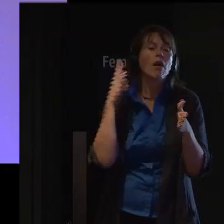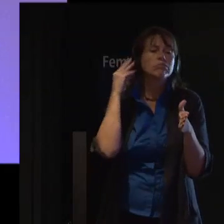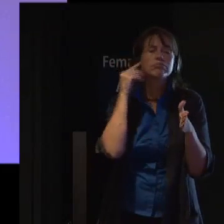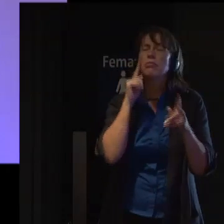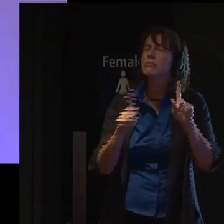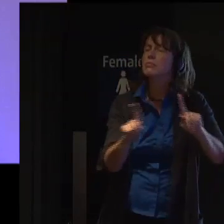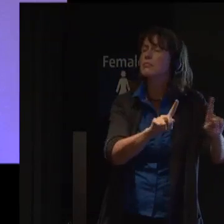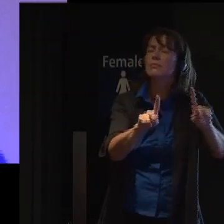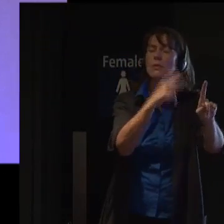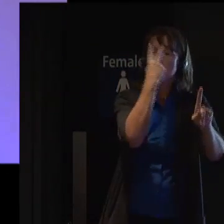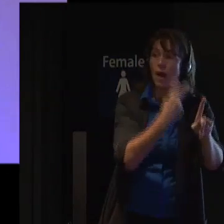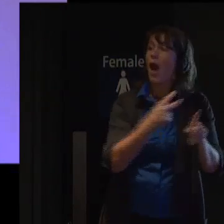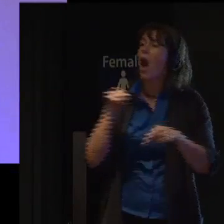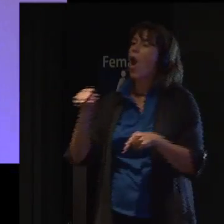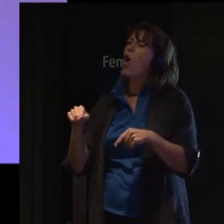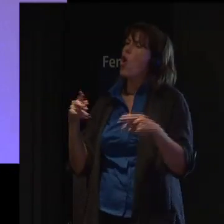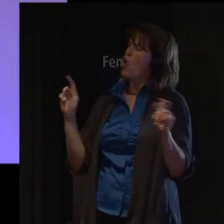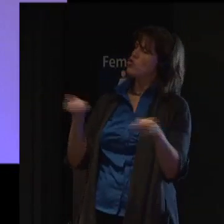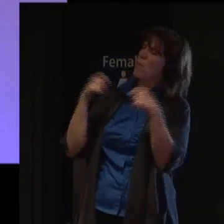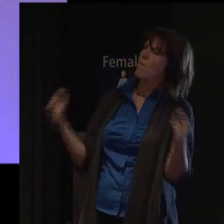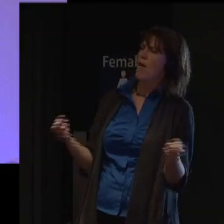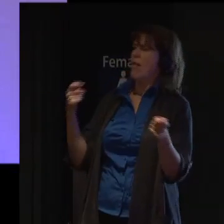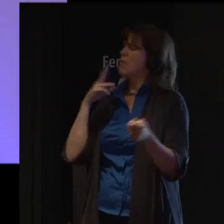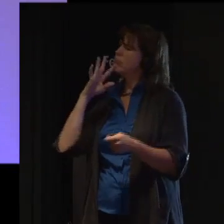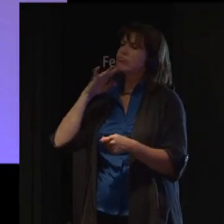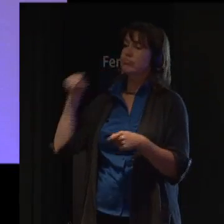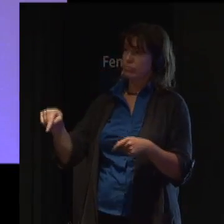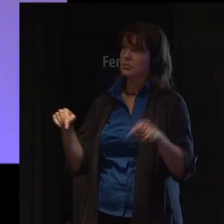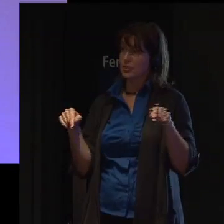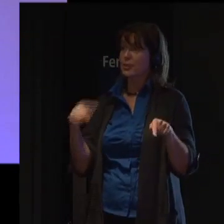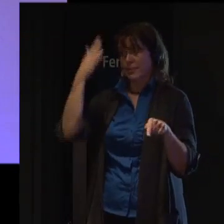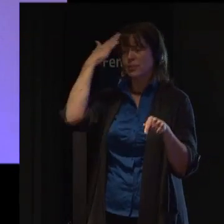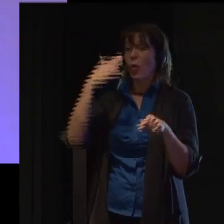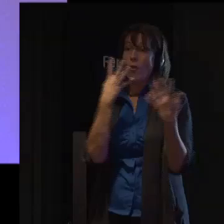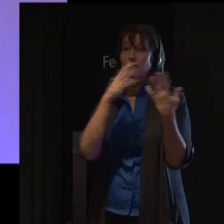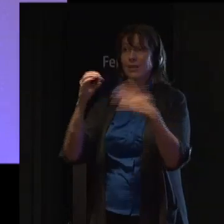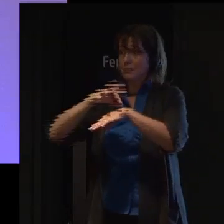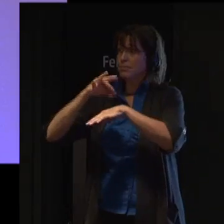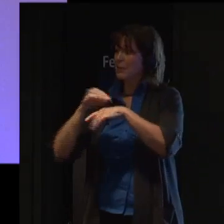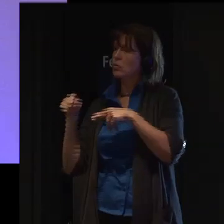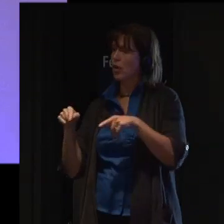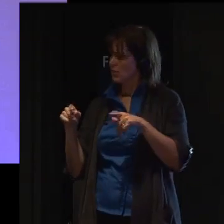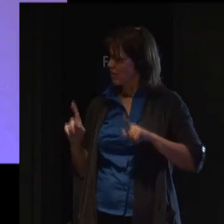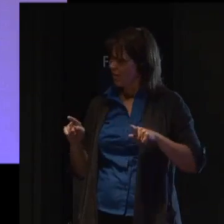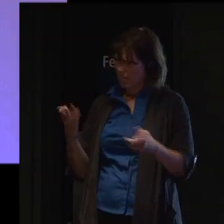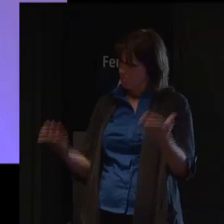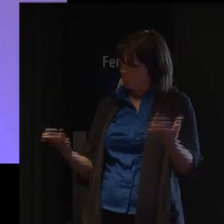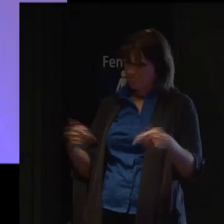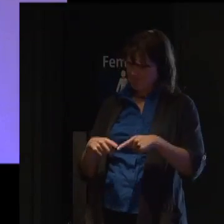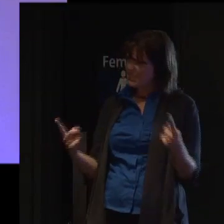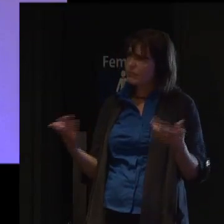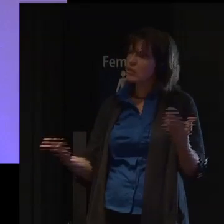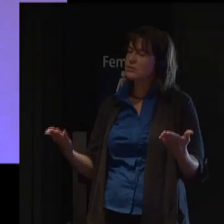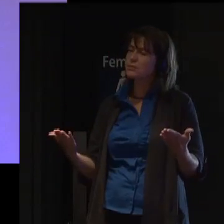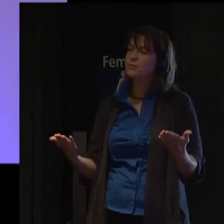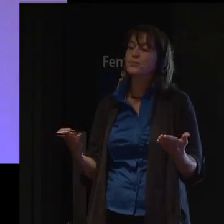commentary? Of course, we do a permanent commentary, so as I told you, 19 minutes. And the audio commentary describes